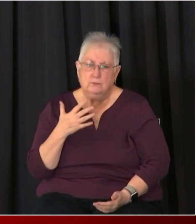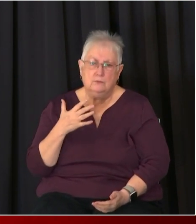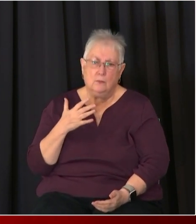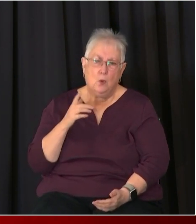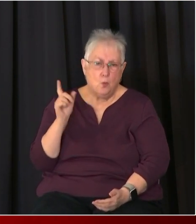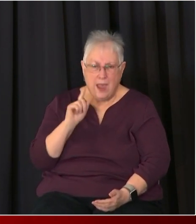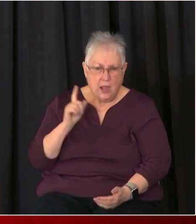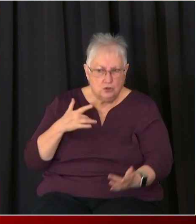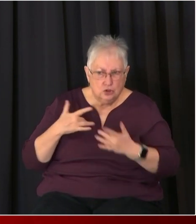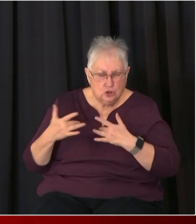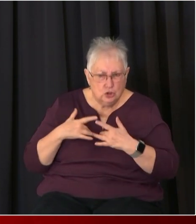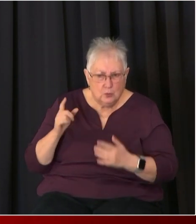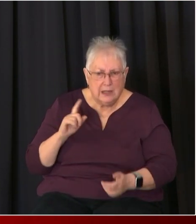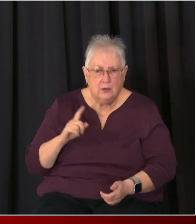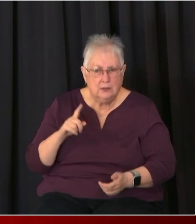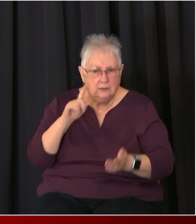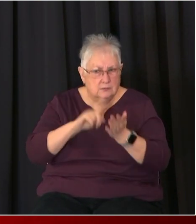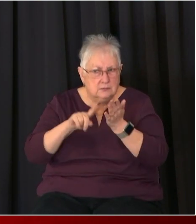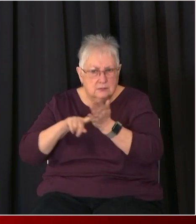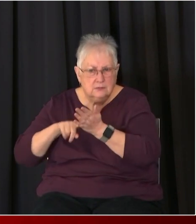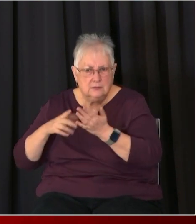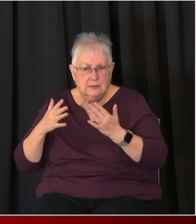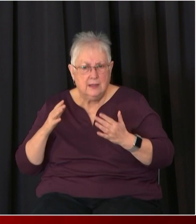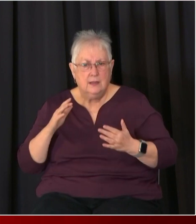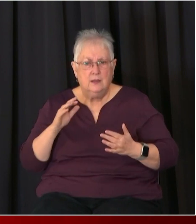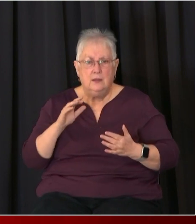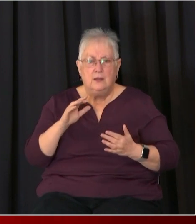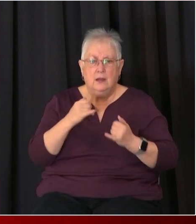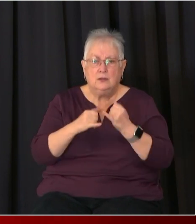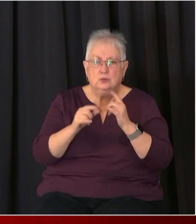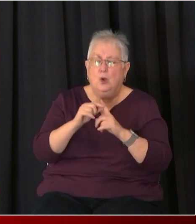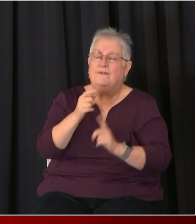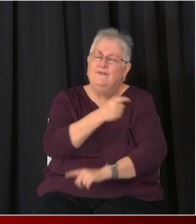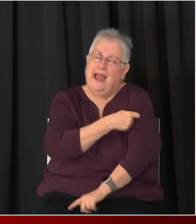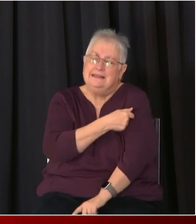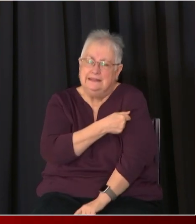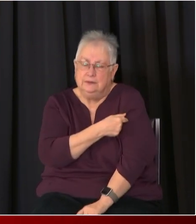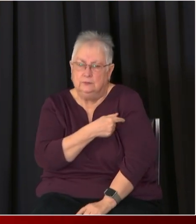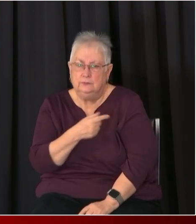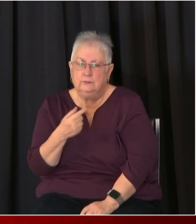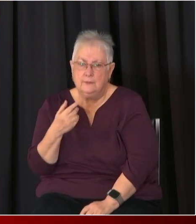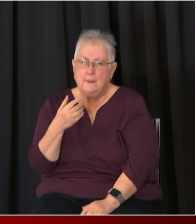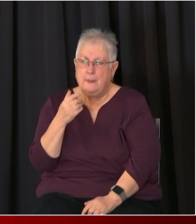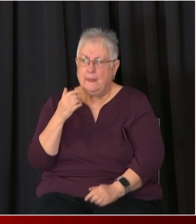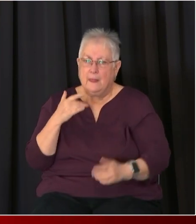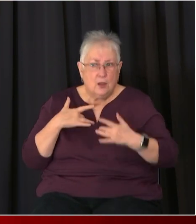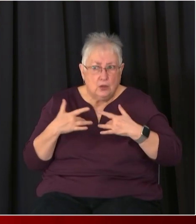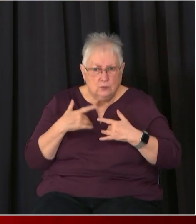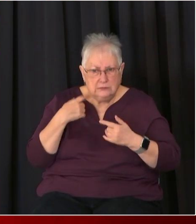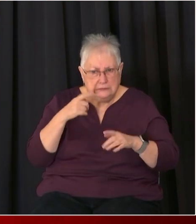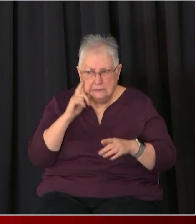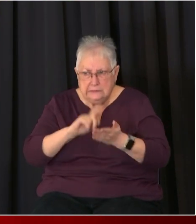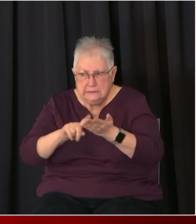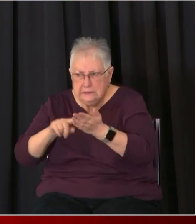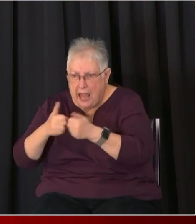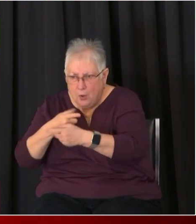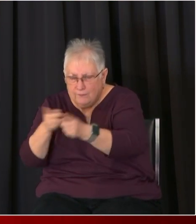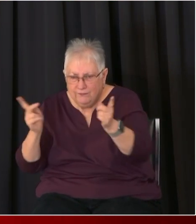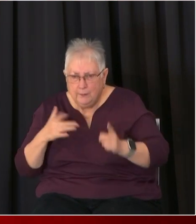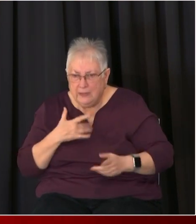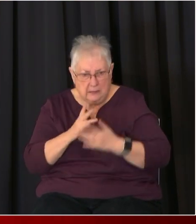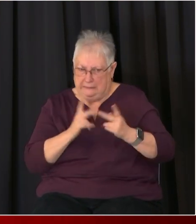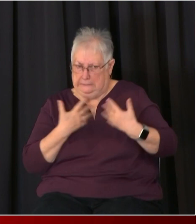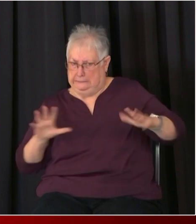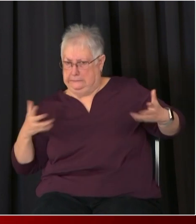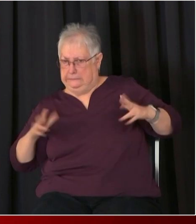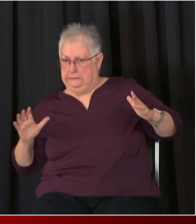if there are any in our community, why people have concerns, if they have to do with, I just don't like